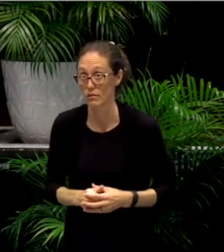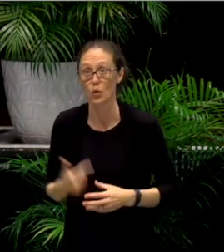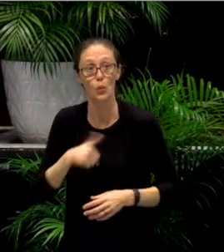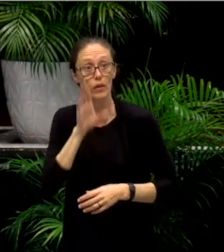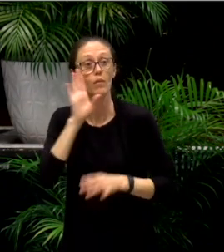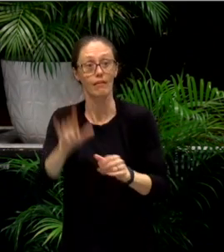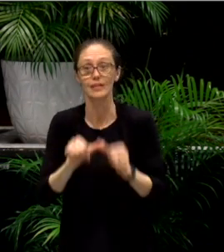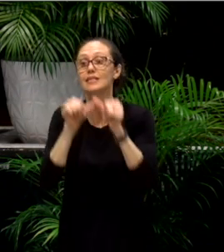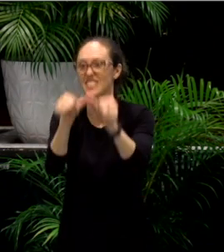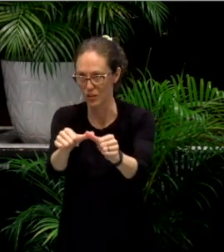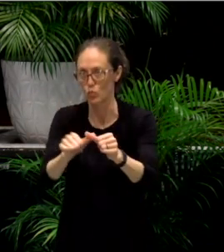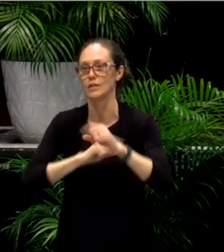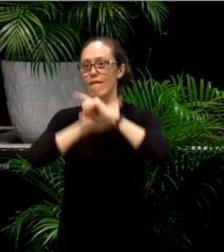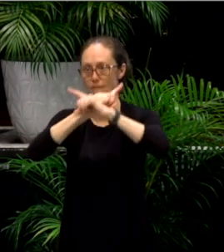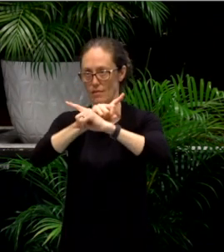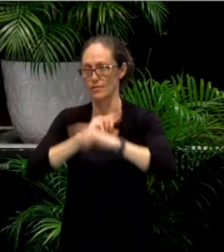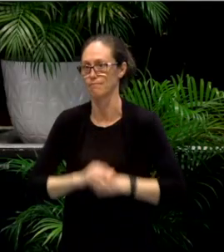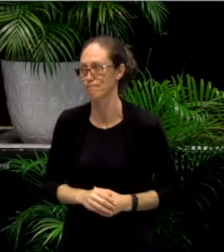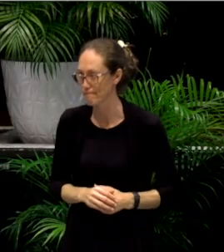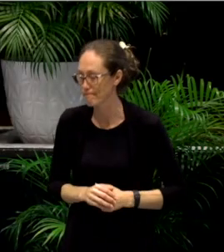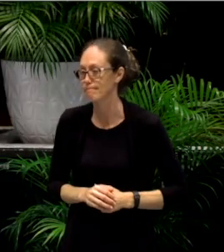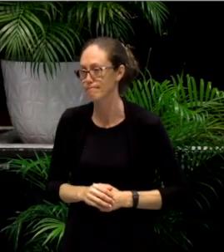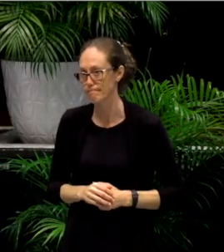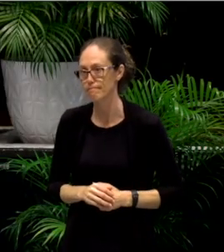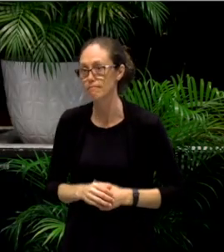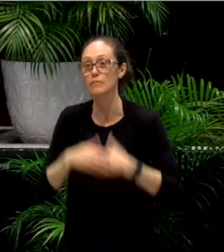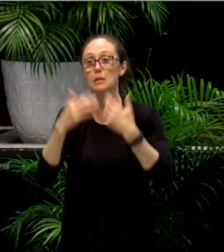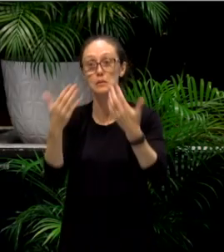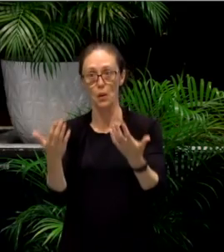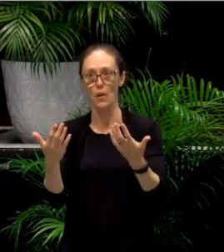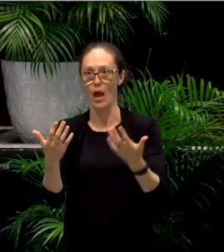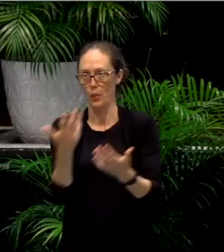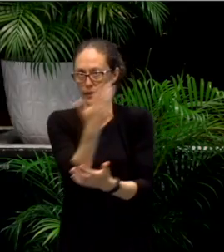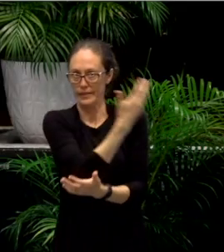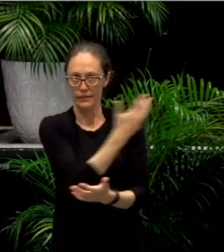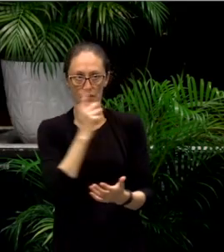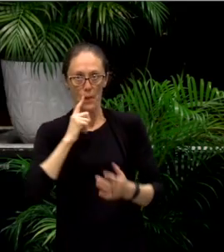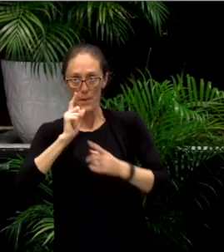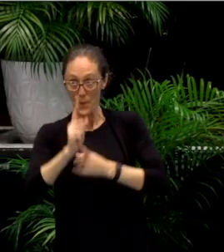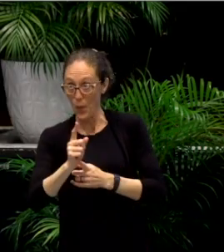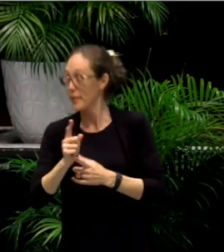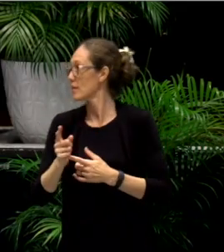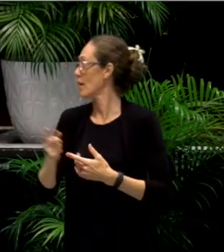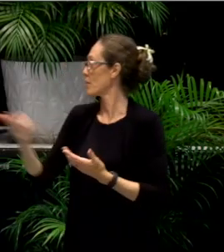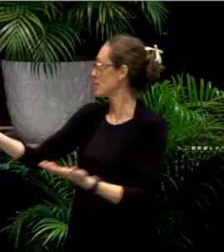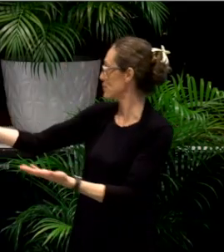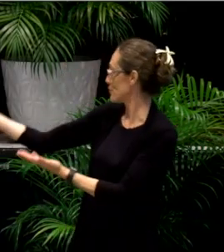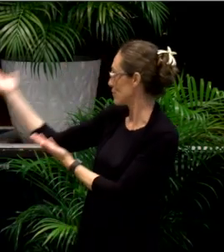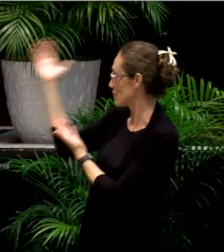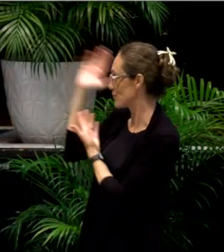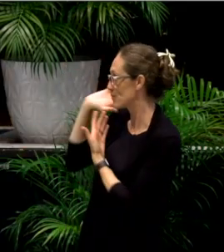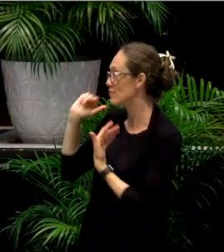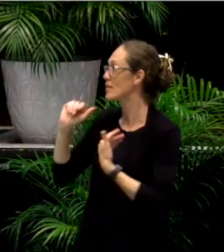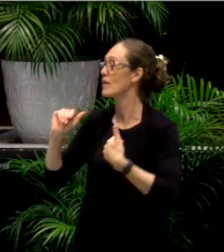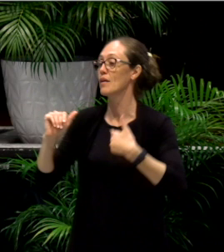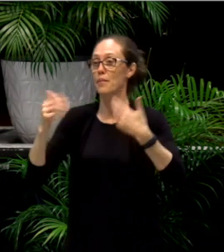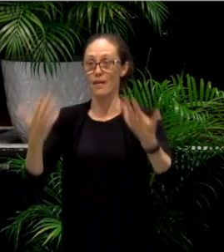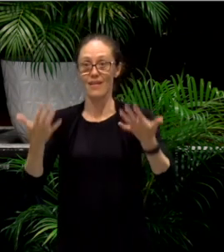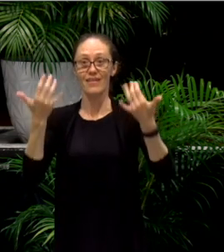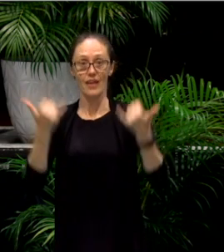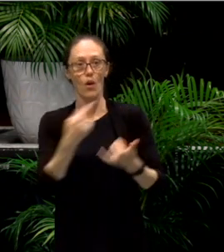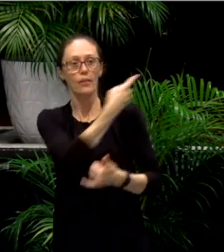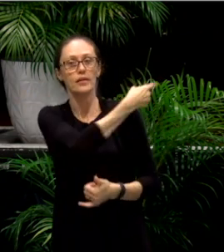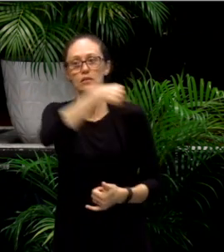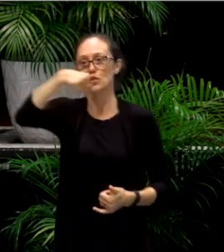will continue to defend them. So I'll leave this up for a moment as we bring everyone up here, but this is a QR